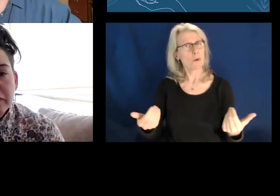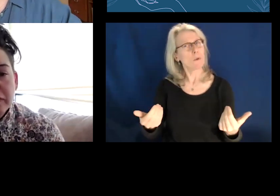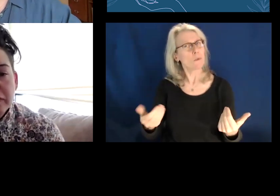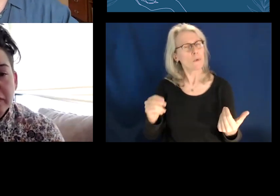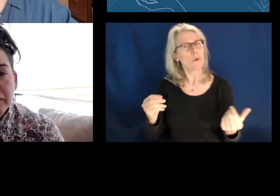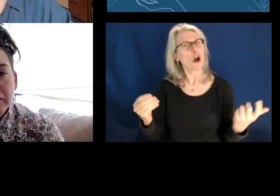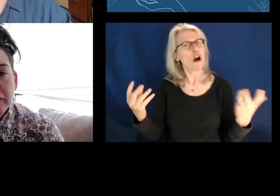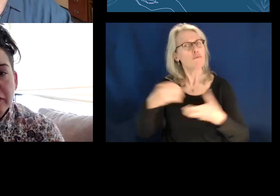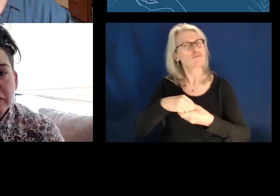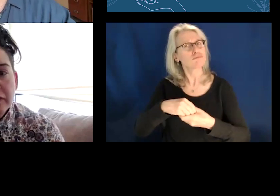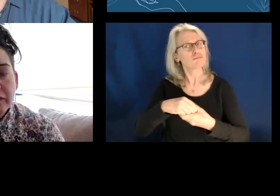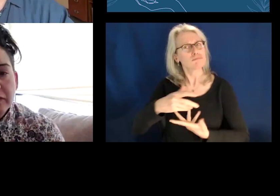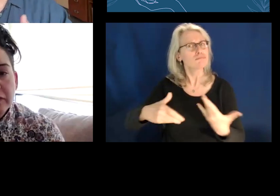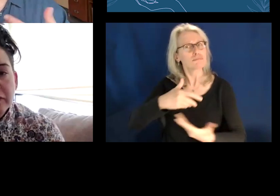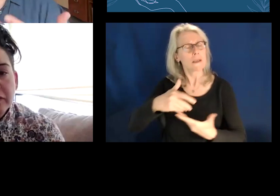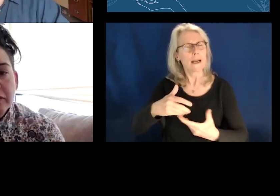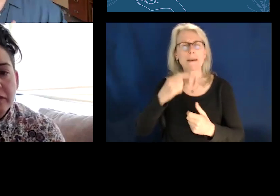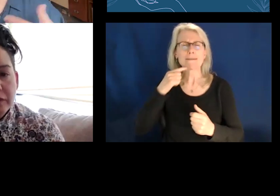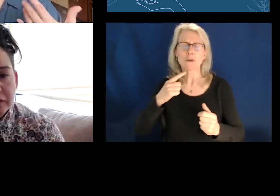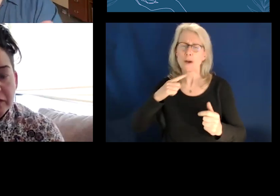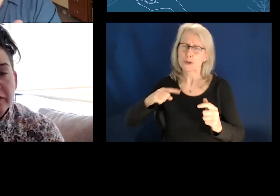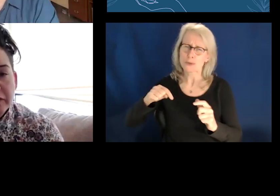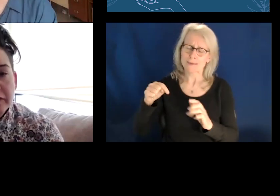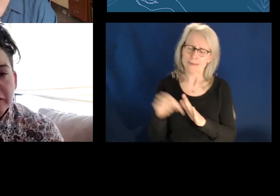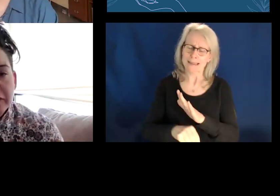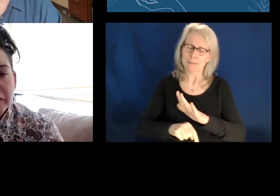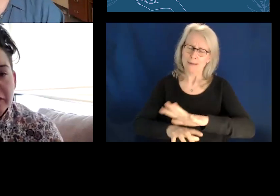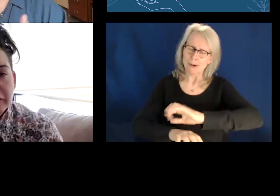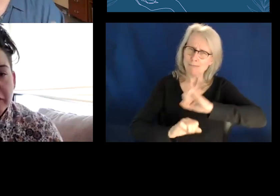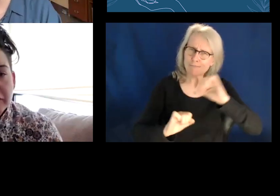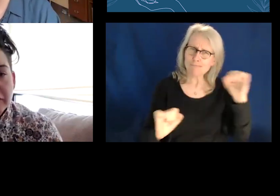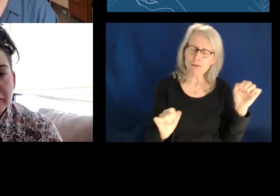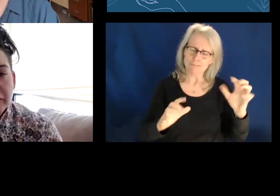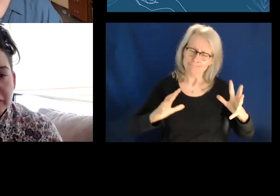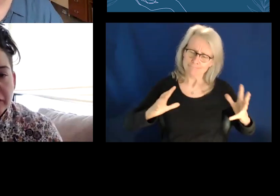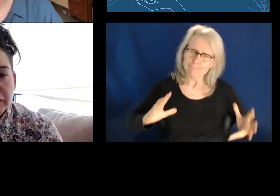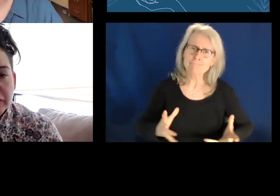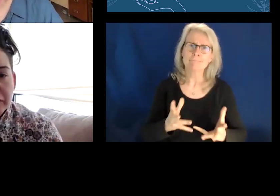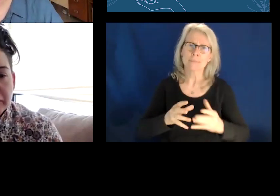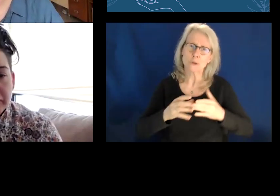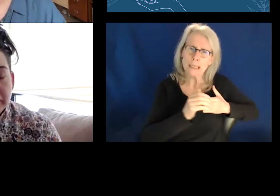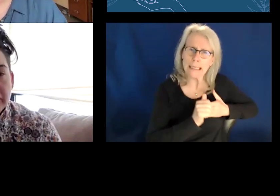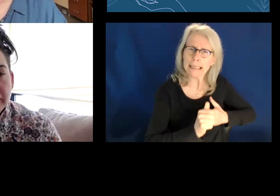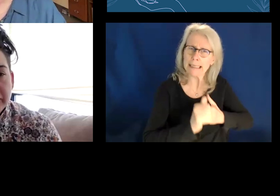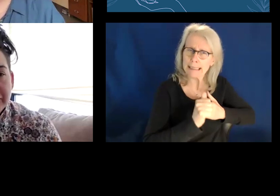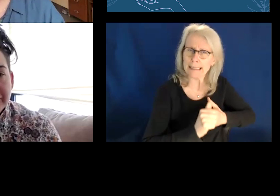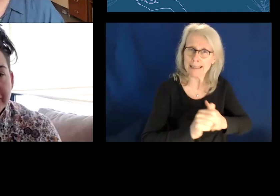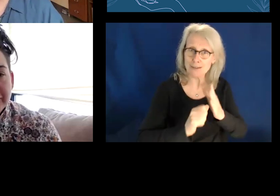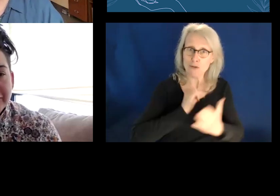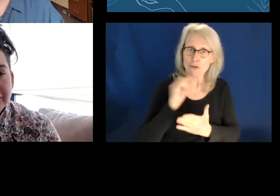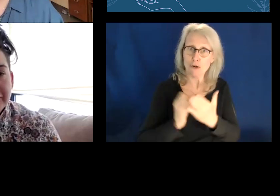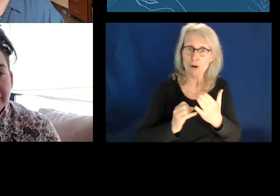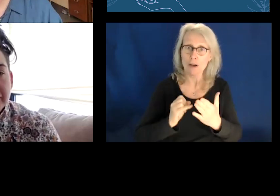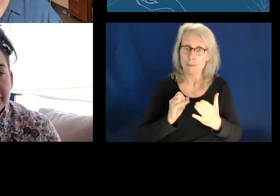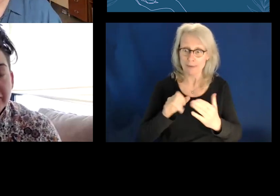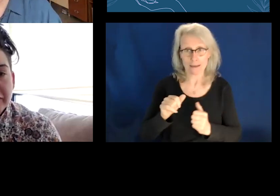you're wanting to really deepen and move a process forward.